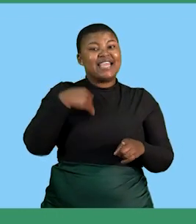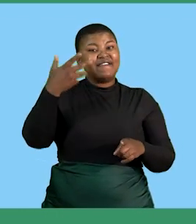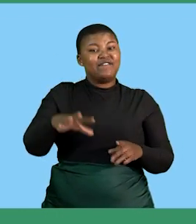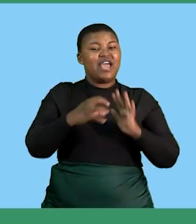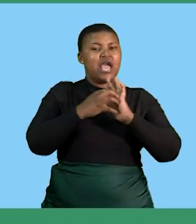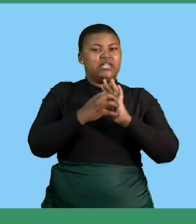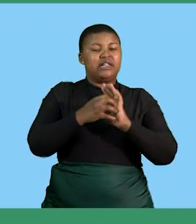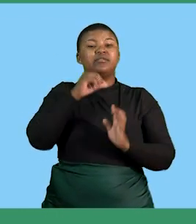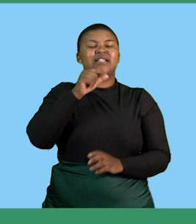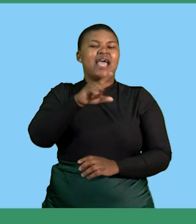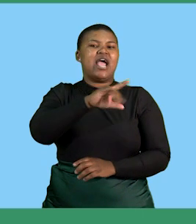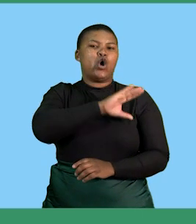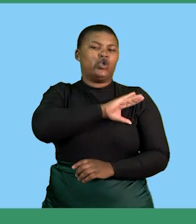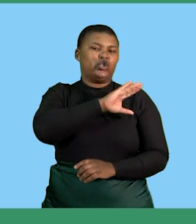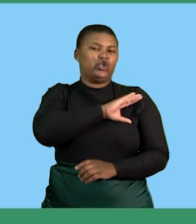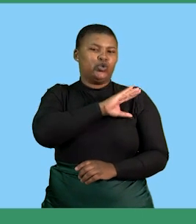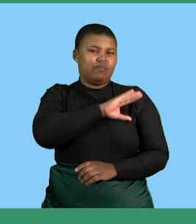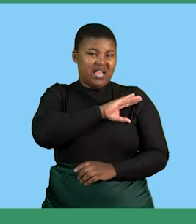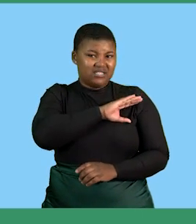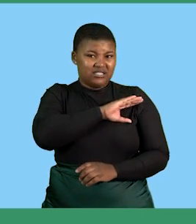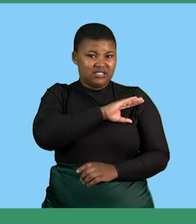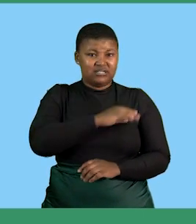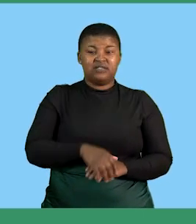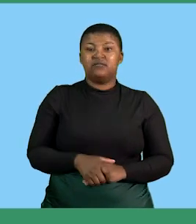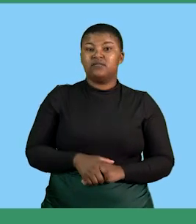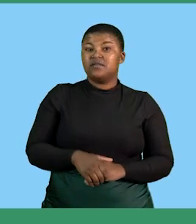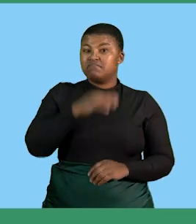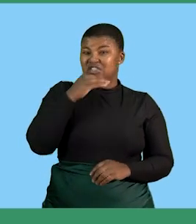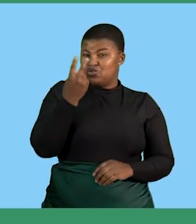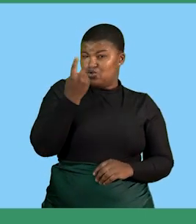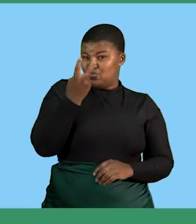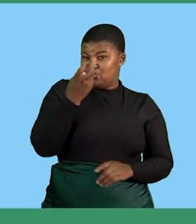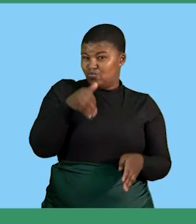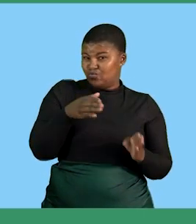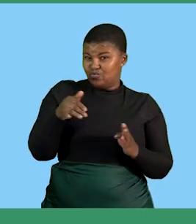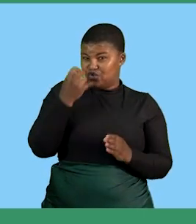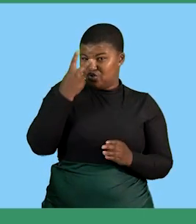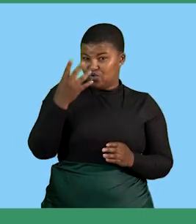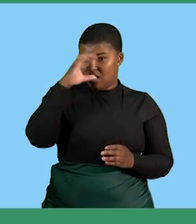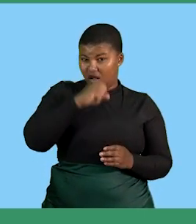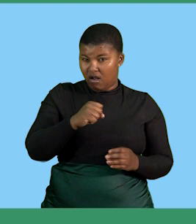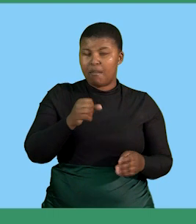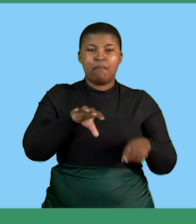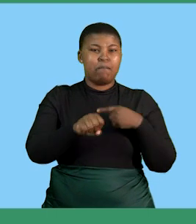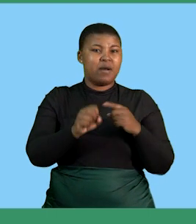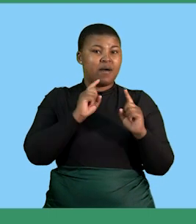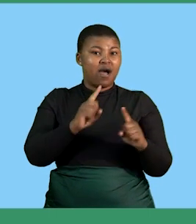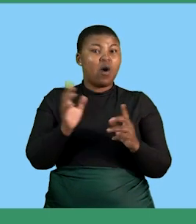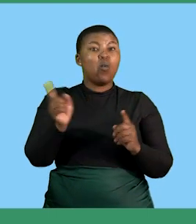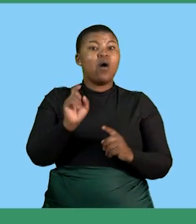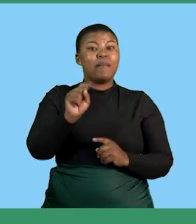example. For example, the consumer. So there's two clues to your answer. Of course, this is then